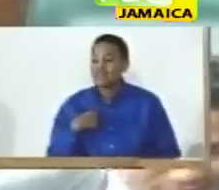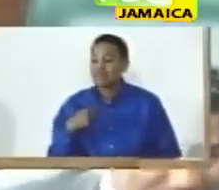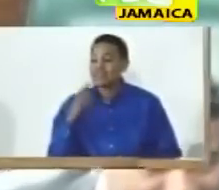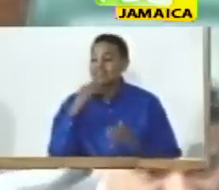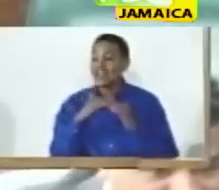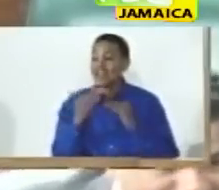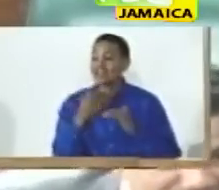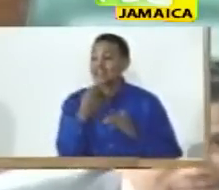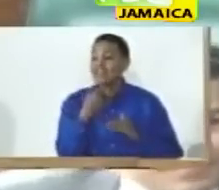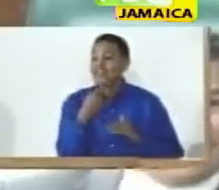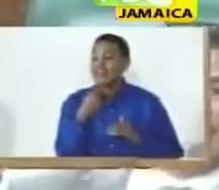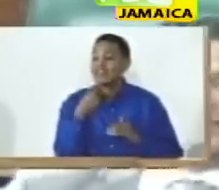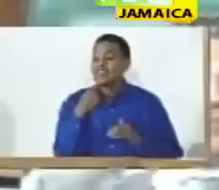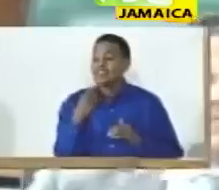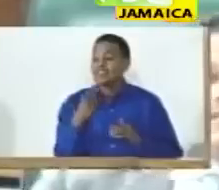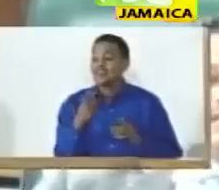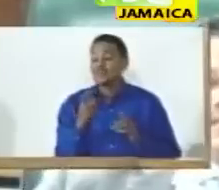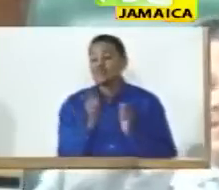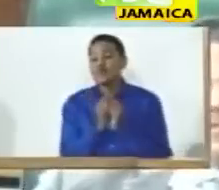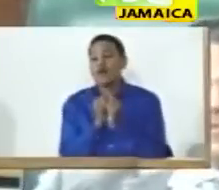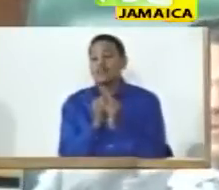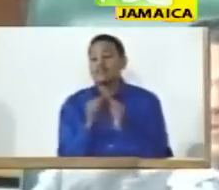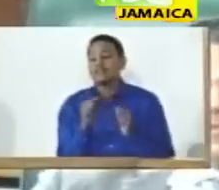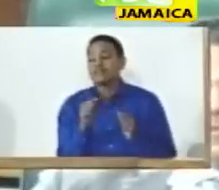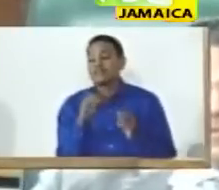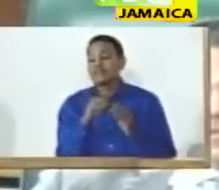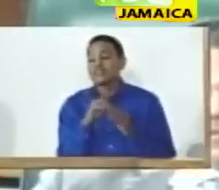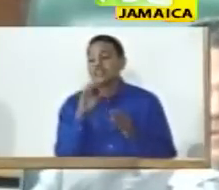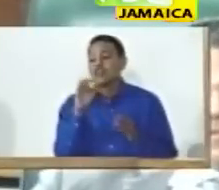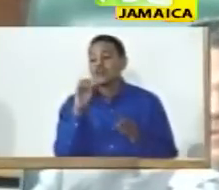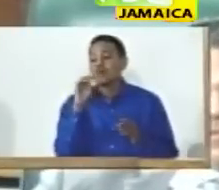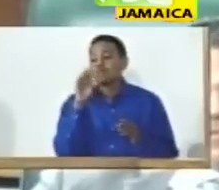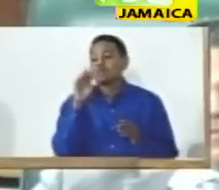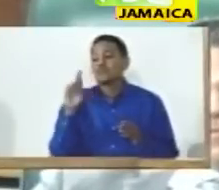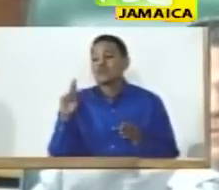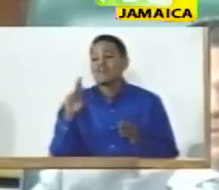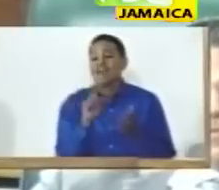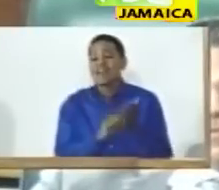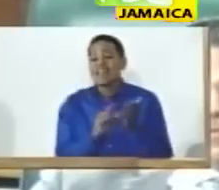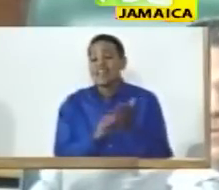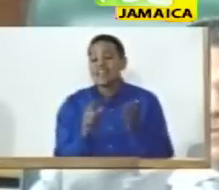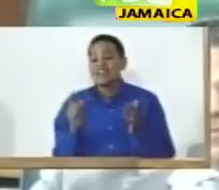up as caricature in the Observer or Gleaner. I can't remember which one.